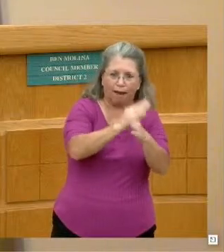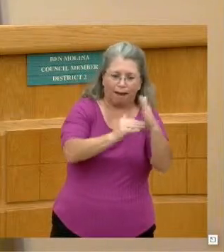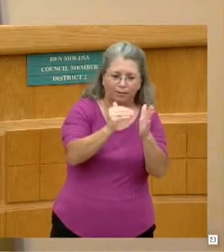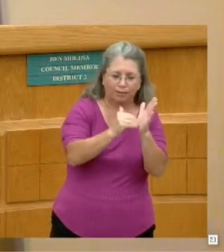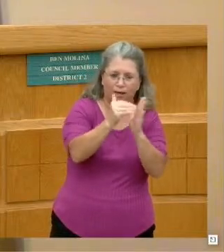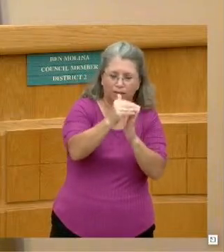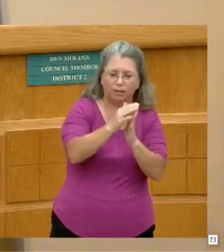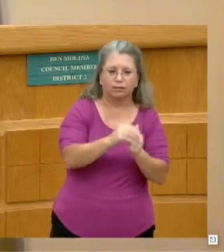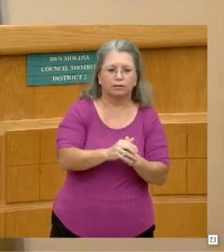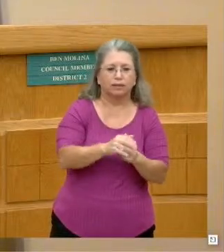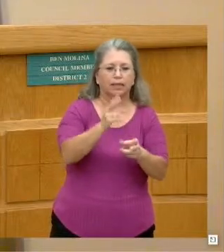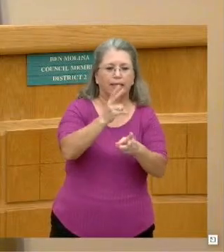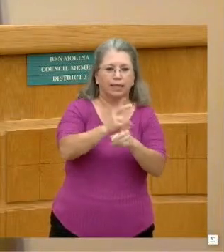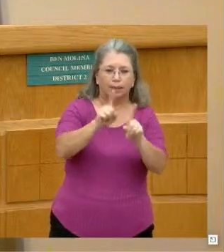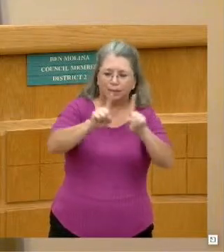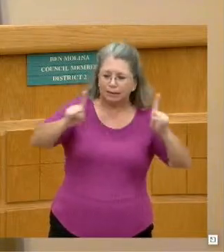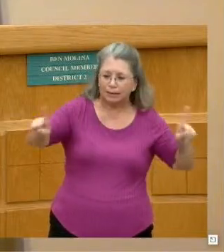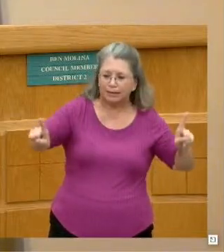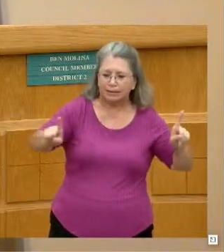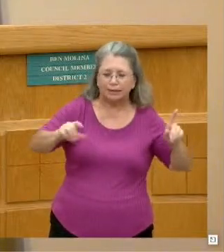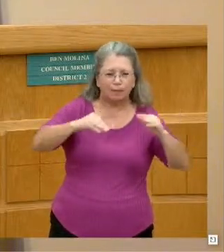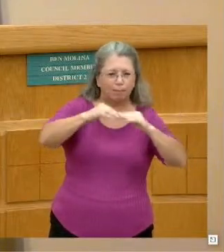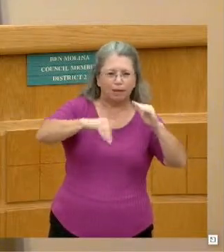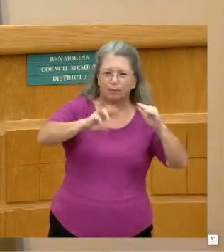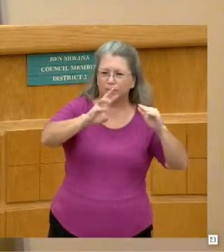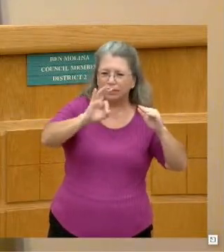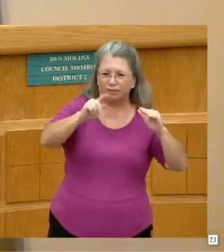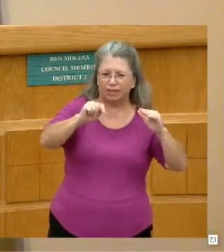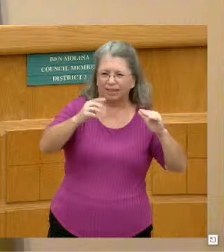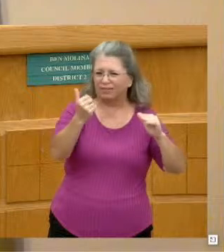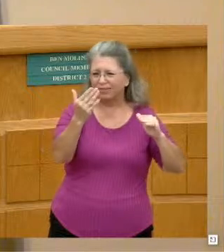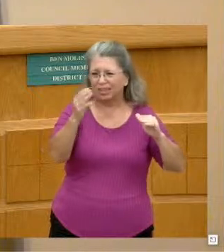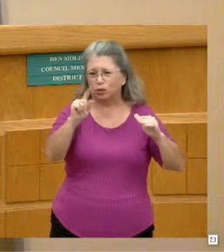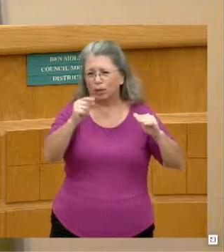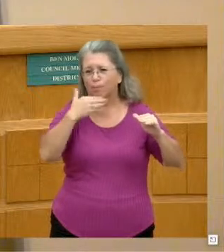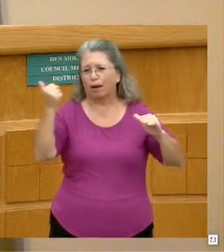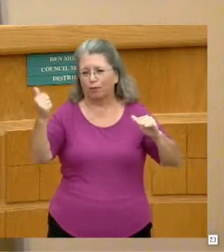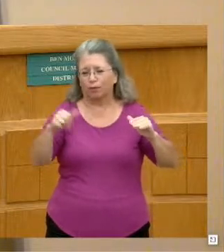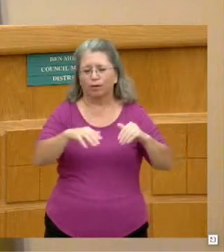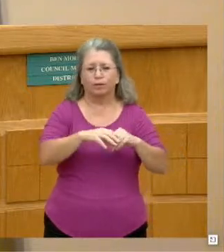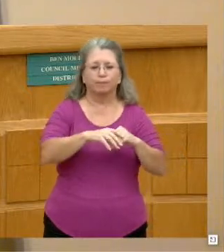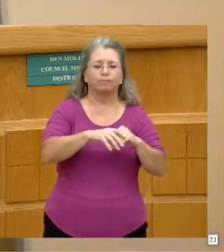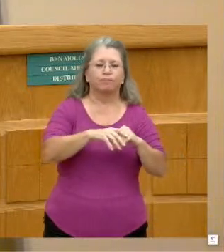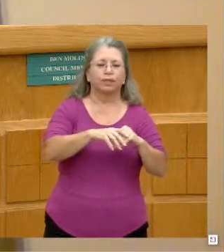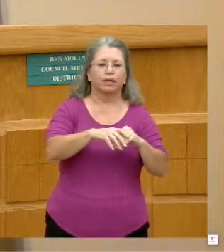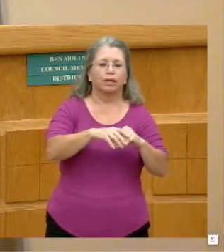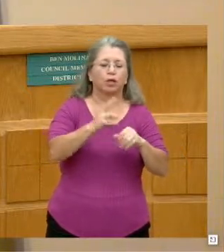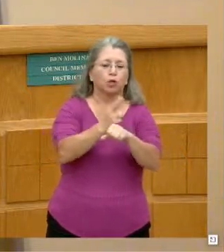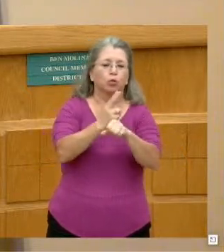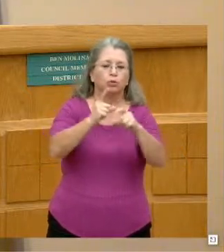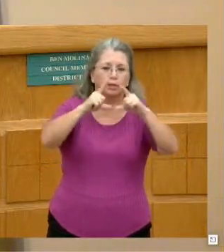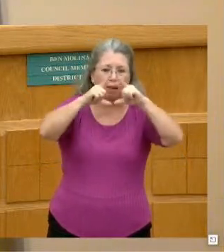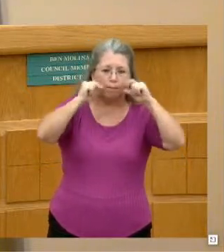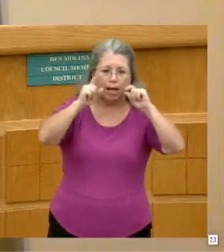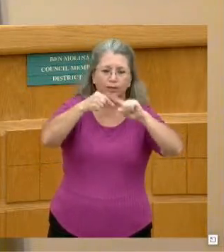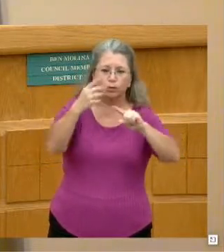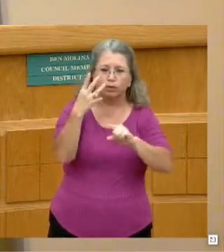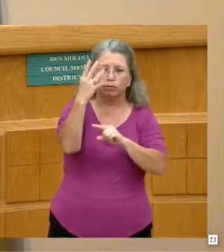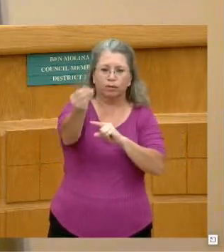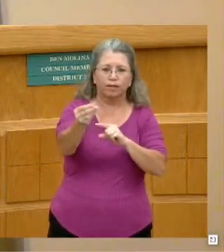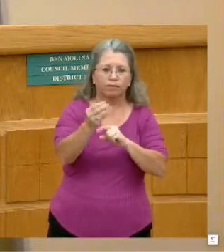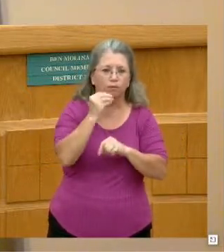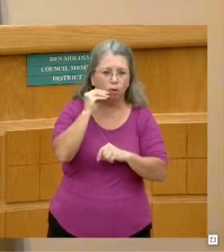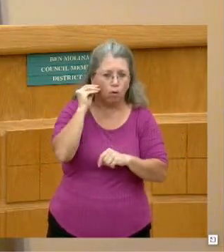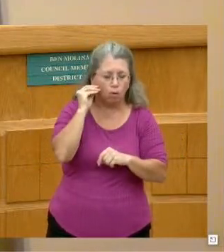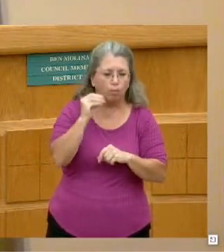6 feet. 15, 20 feet is even better. Also wearing a mask whenever you leave your home. It's up to each of